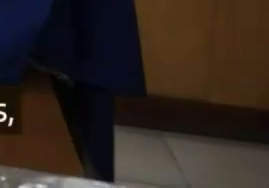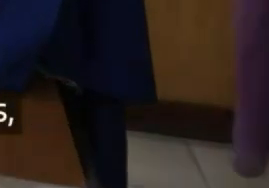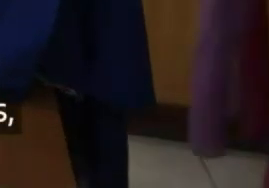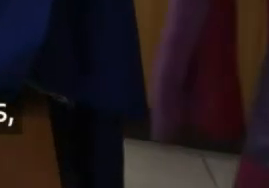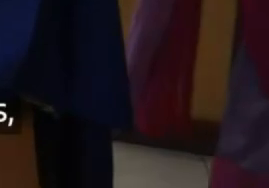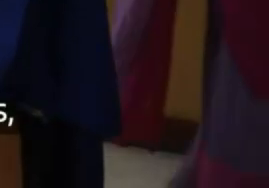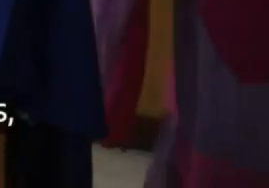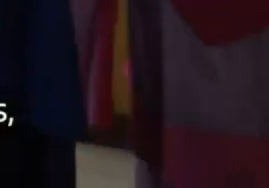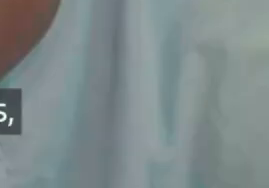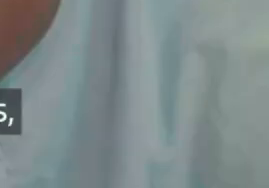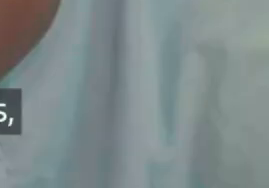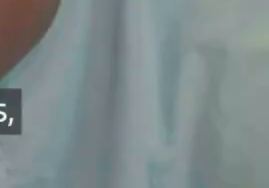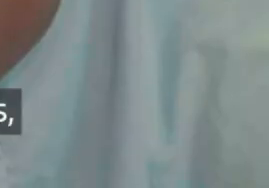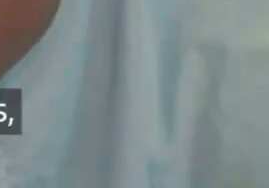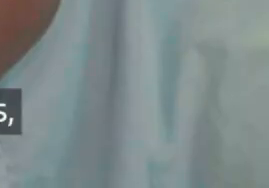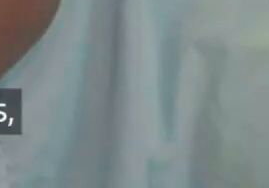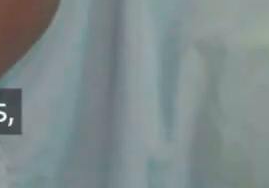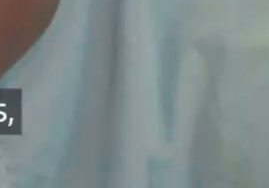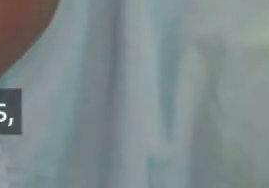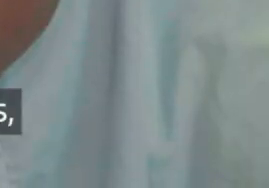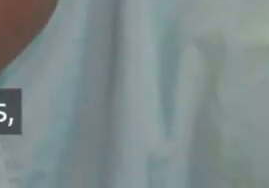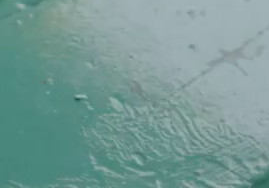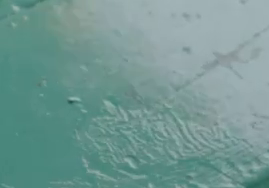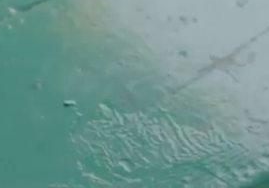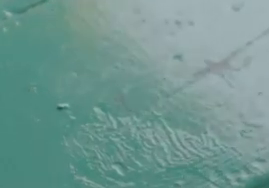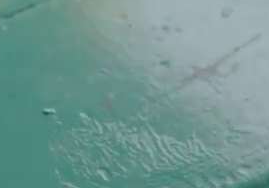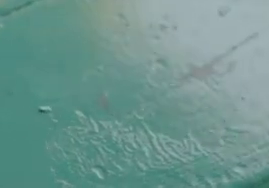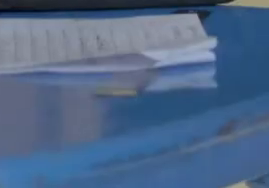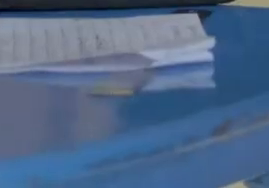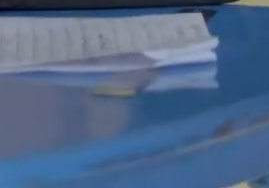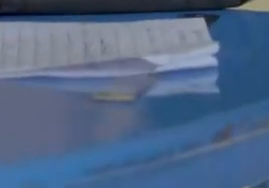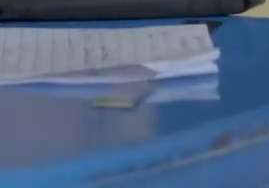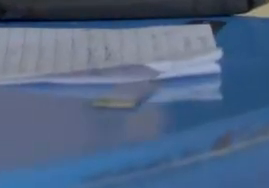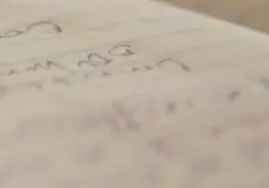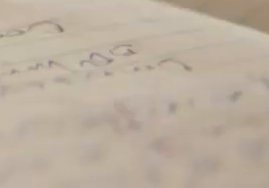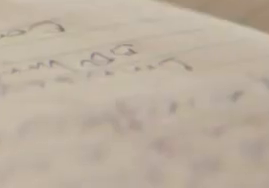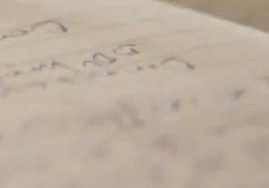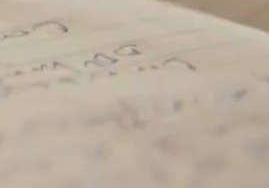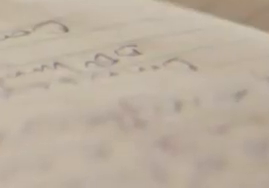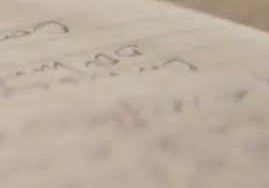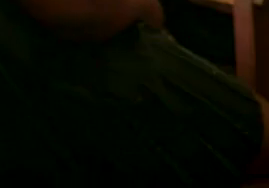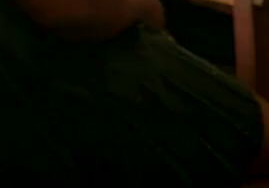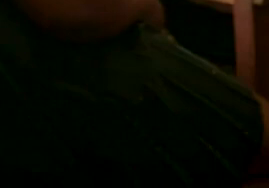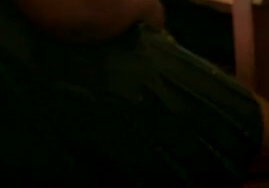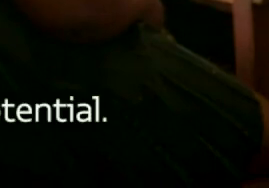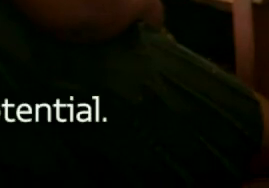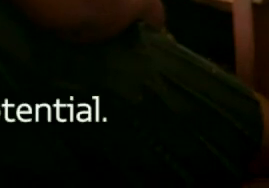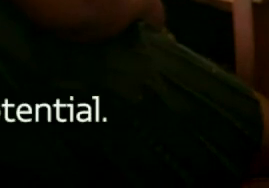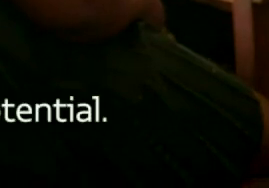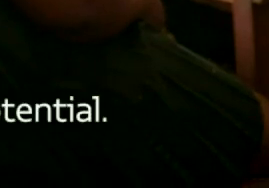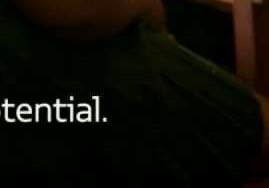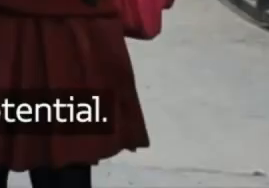working together, learning from our peers, we can ensure that all means